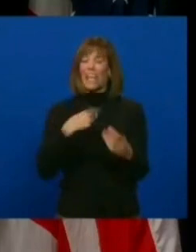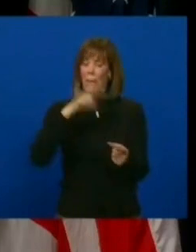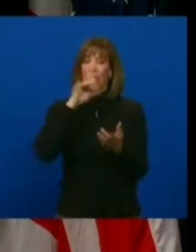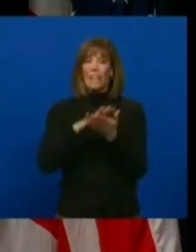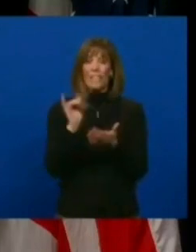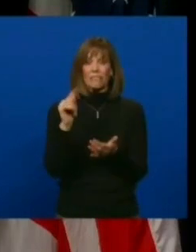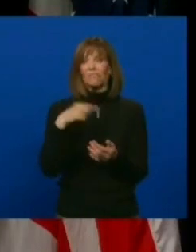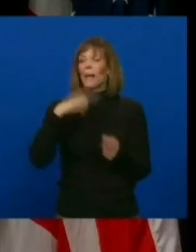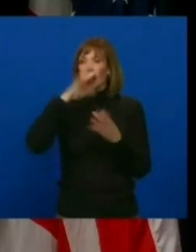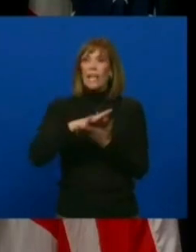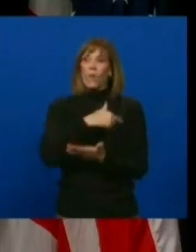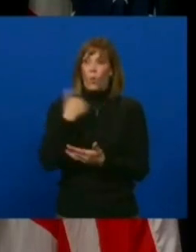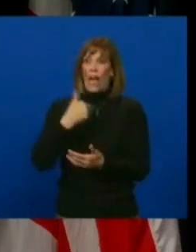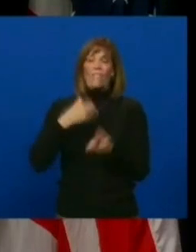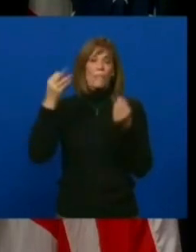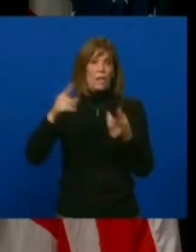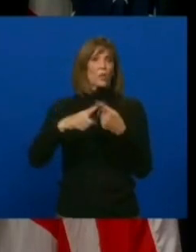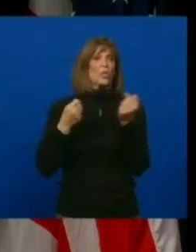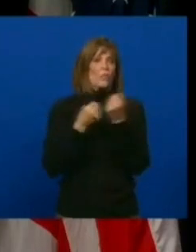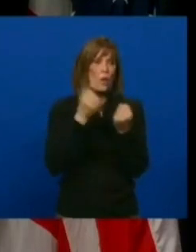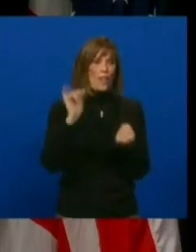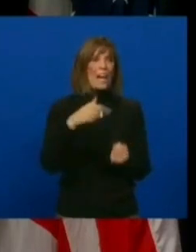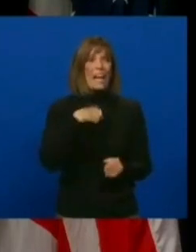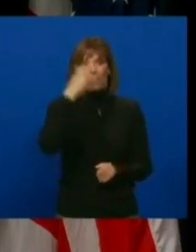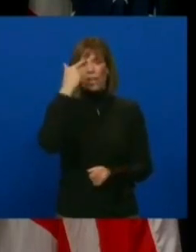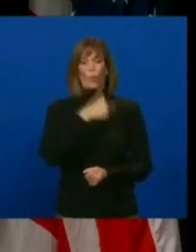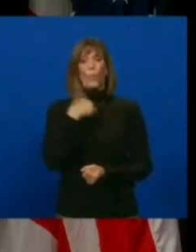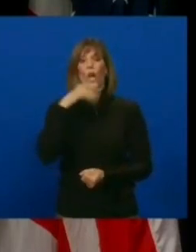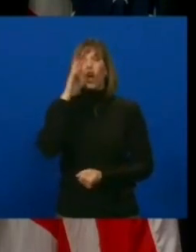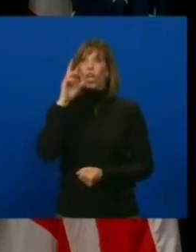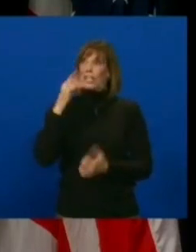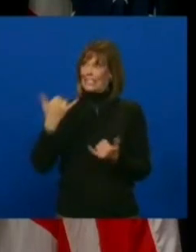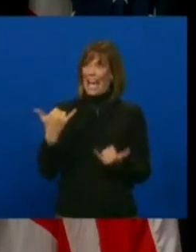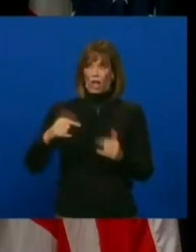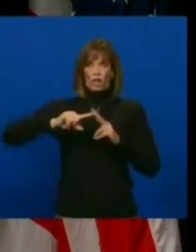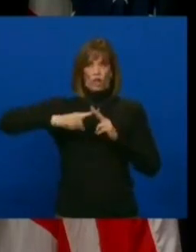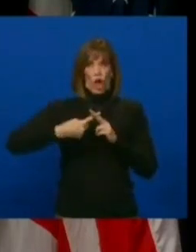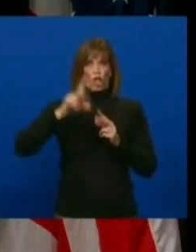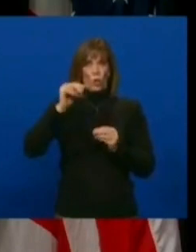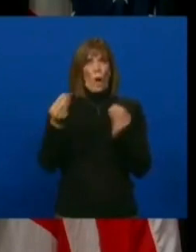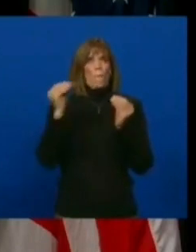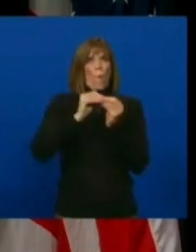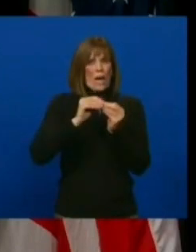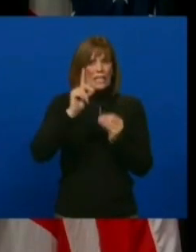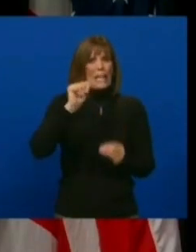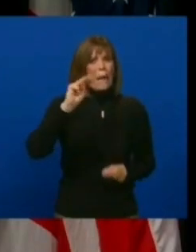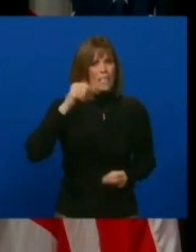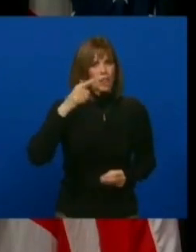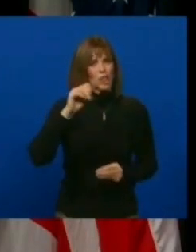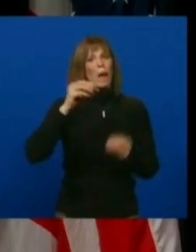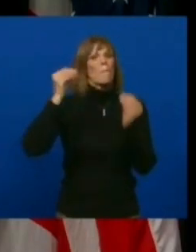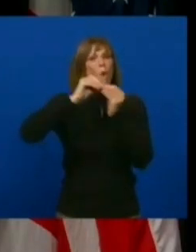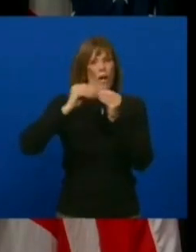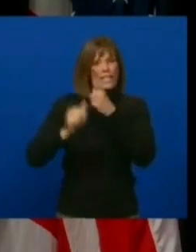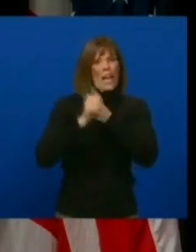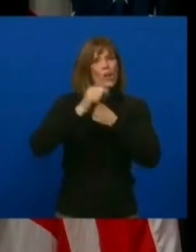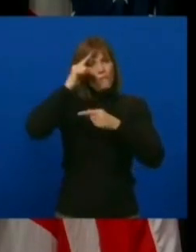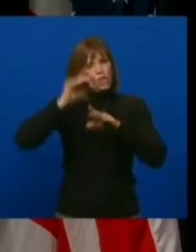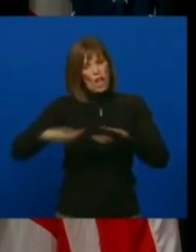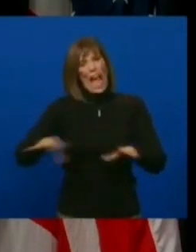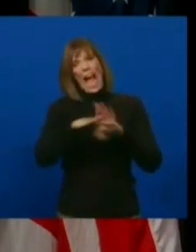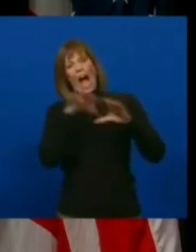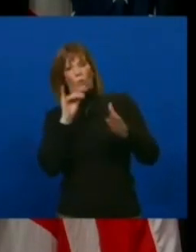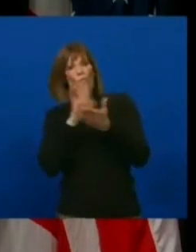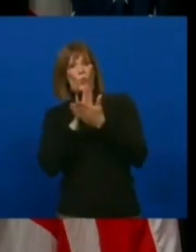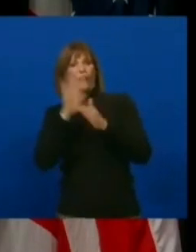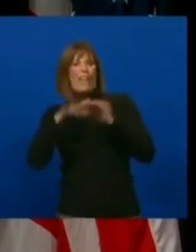that. I believe eventually we're going to potentially be doing more harm than we are by keeping them out of school, and I think the data every day continues to